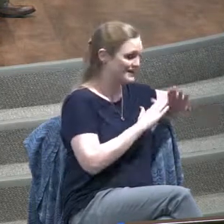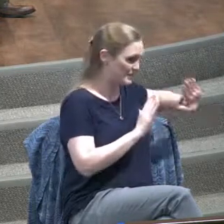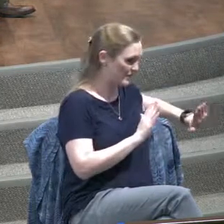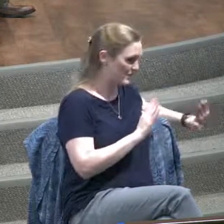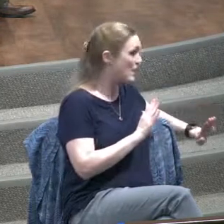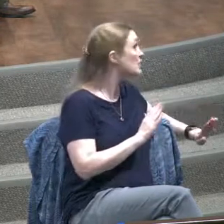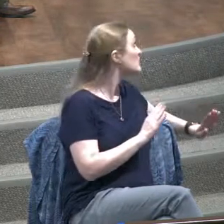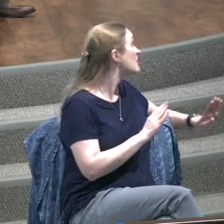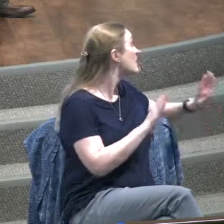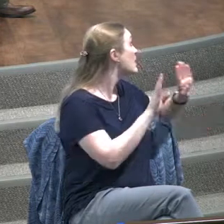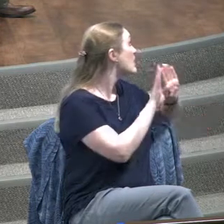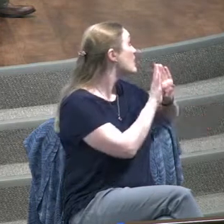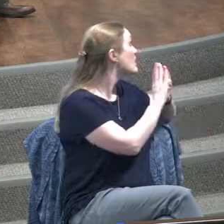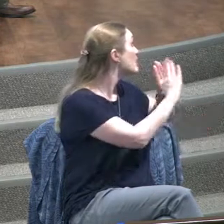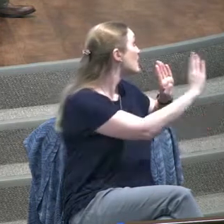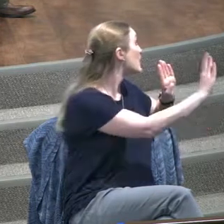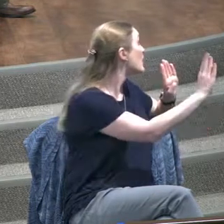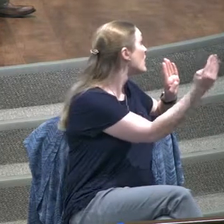are the walls